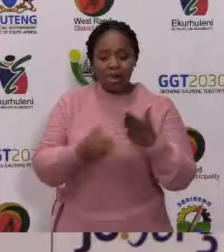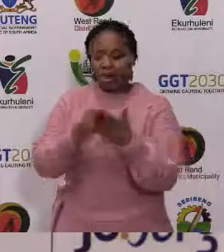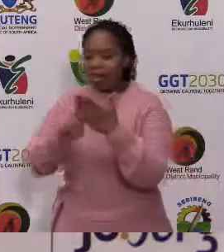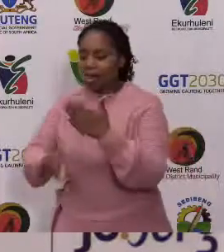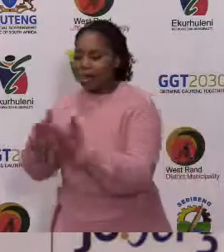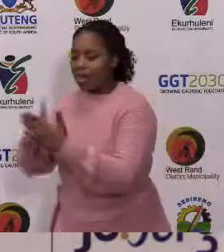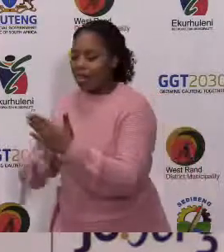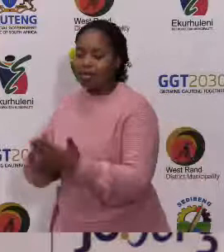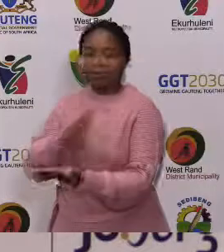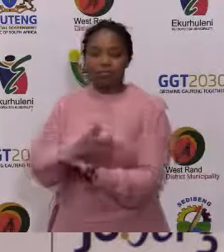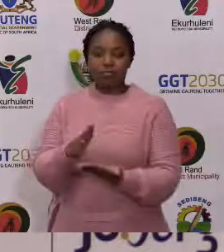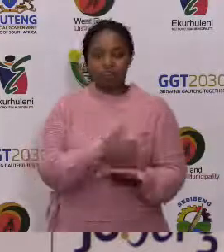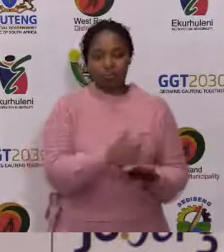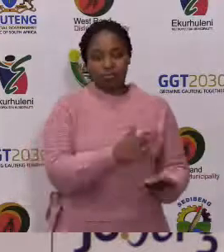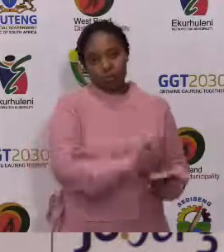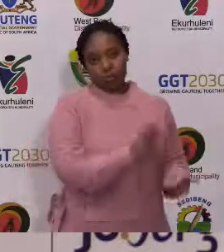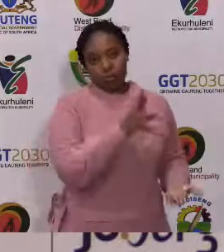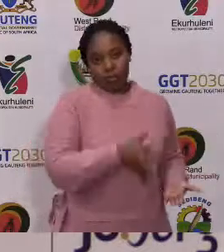any potential